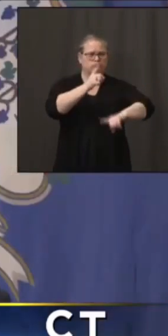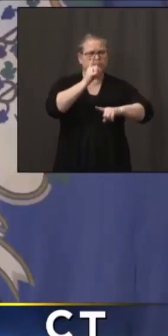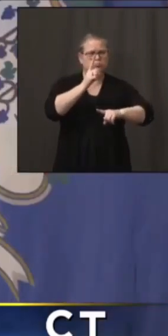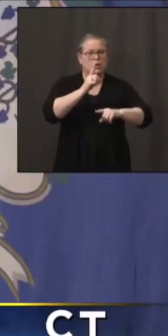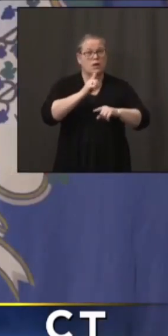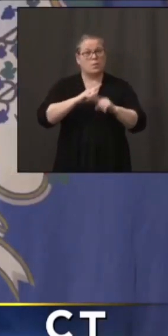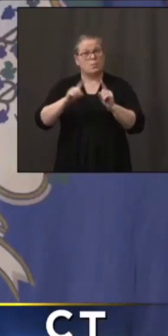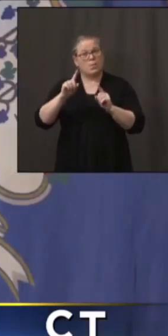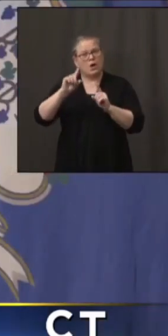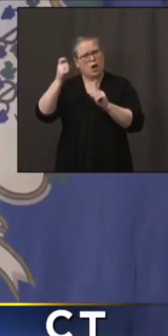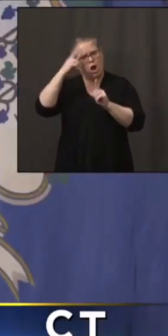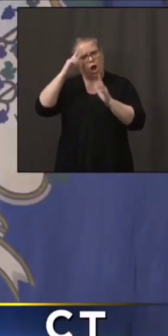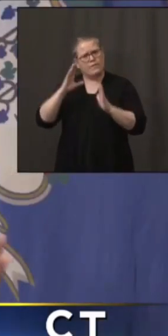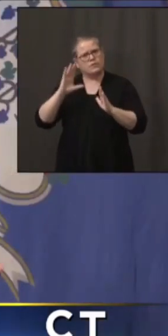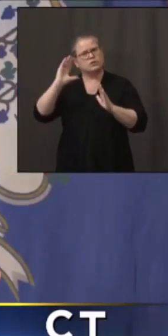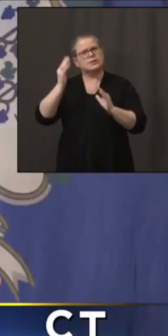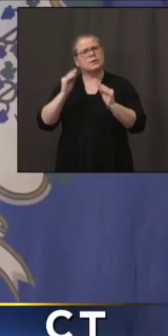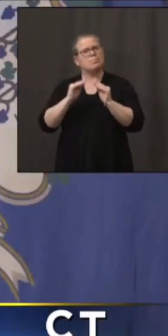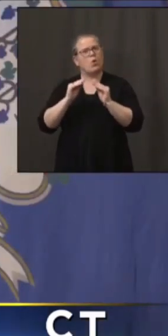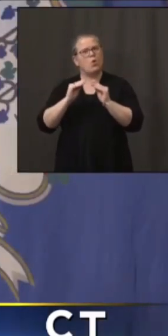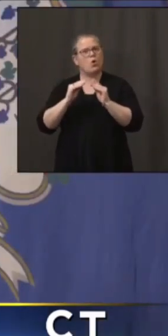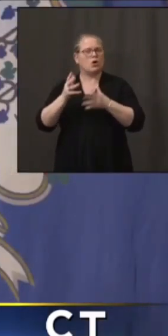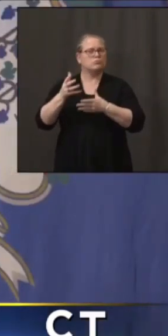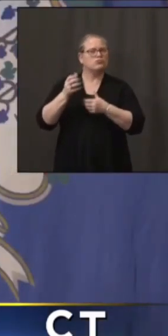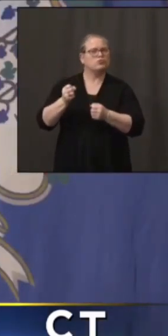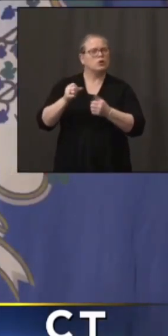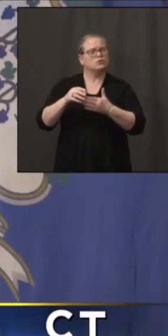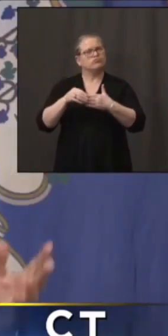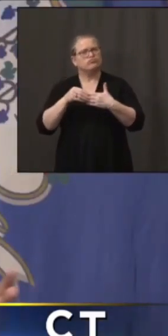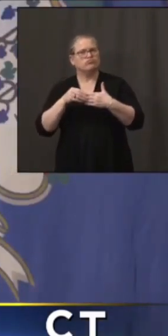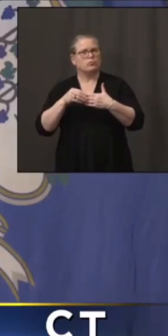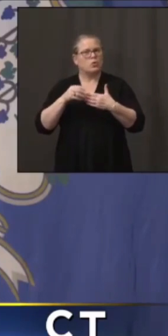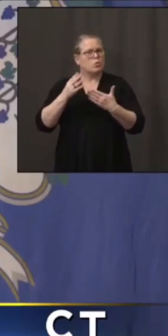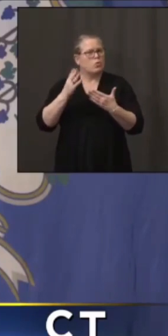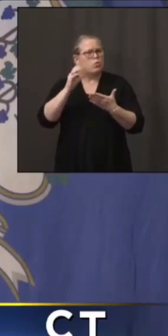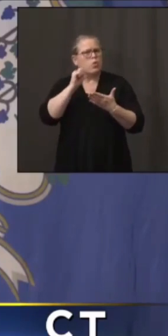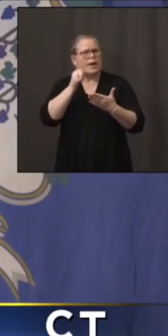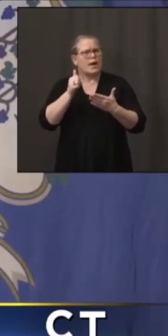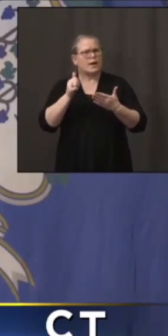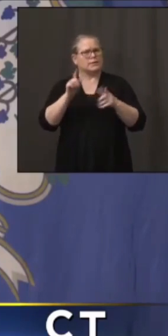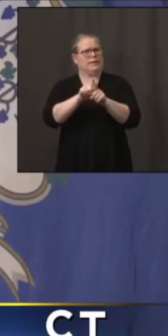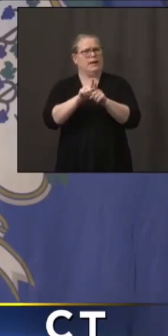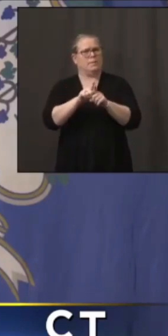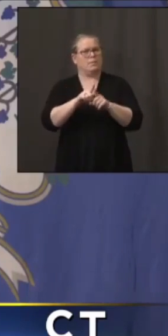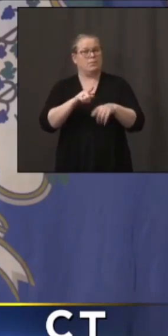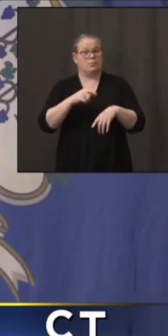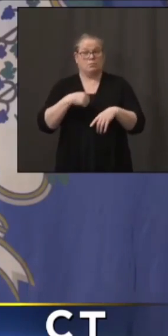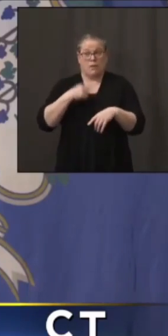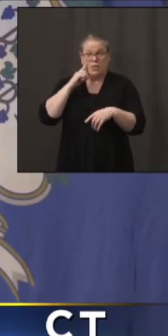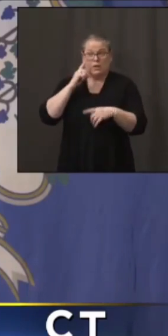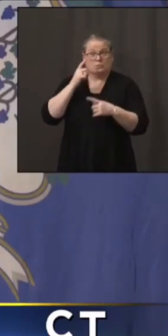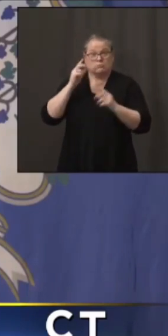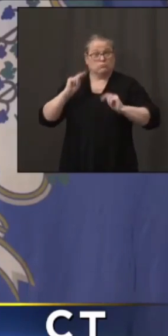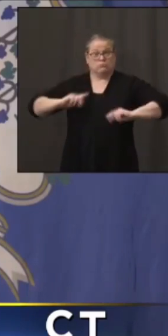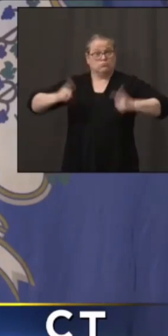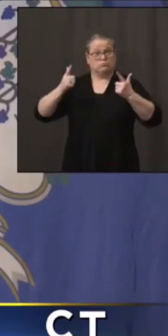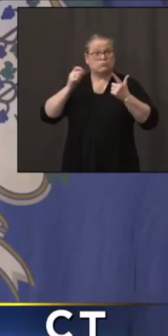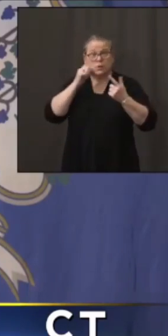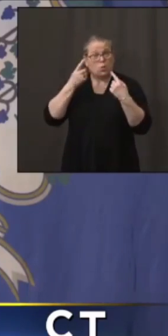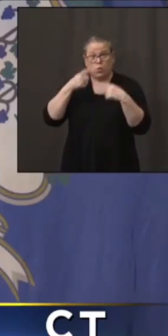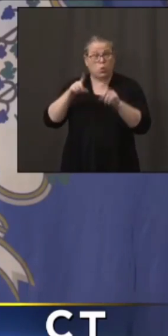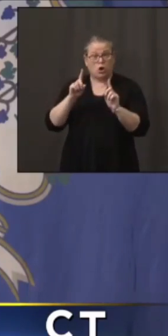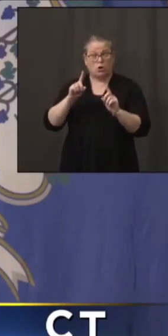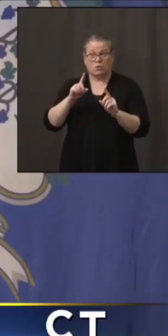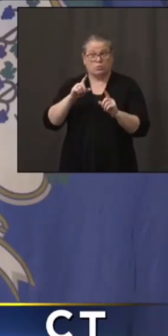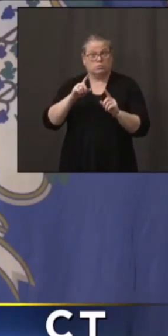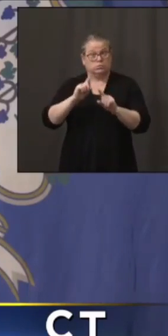think it worked. I mean, I saw what they did in those states where they said, come one, come all, first come, first serve, anybody over the age of 65.